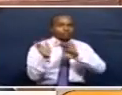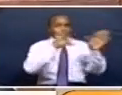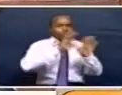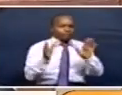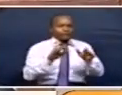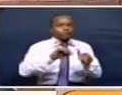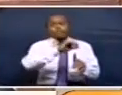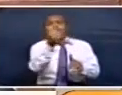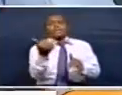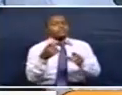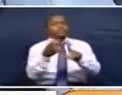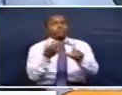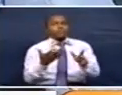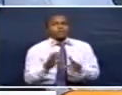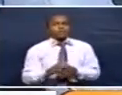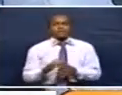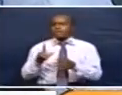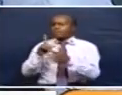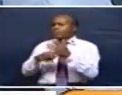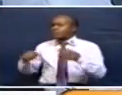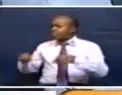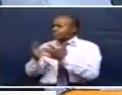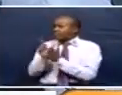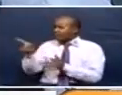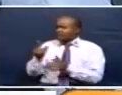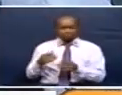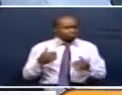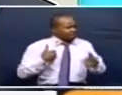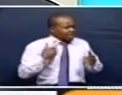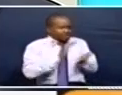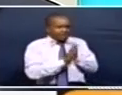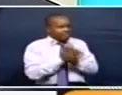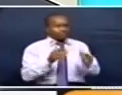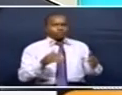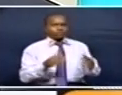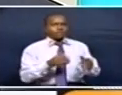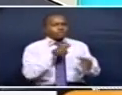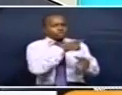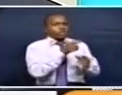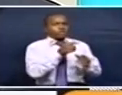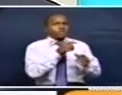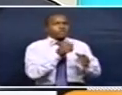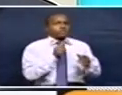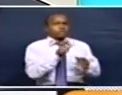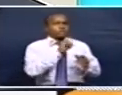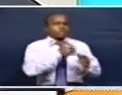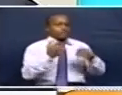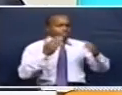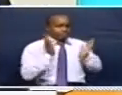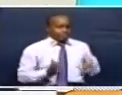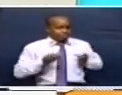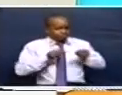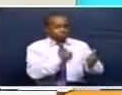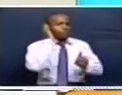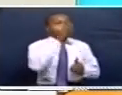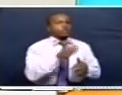from? What is your beef with her? I don't have any beef with her. She's just a competitor that we're going to beat, God willing. I don't have any beef with